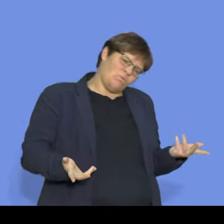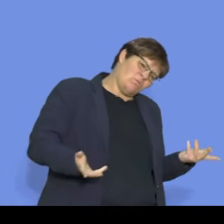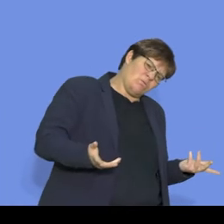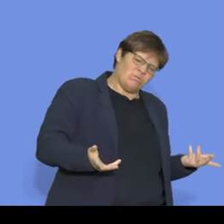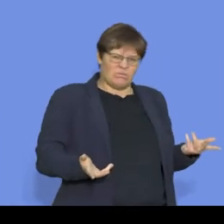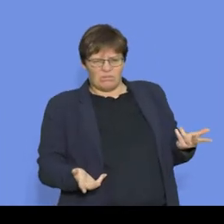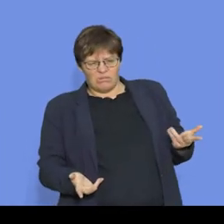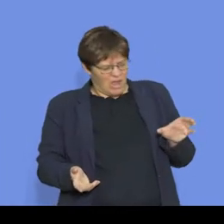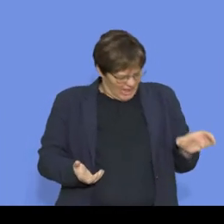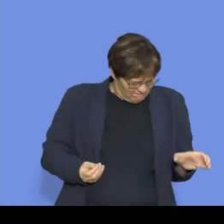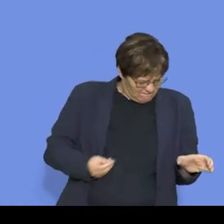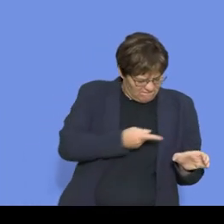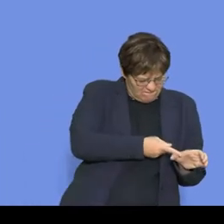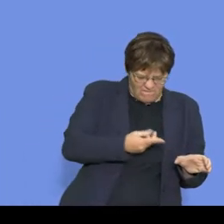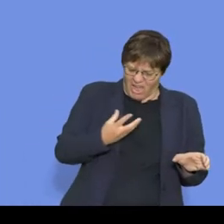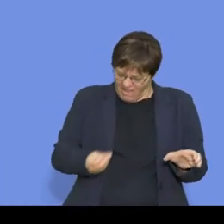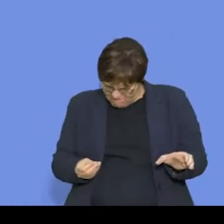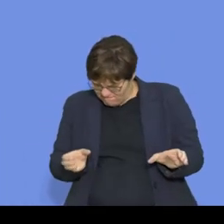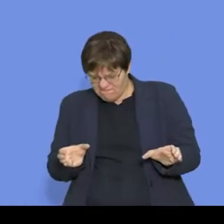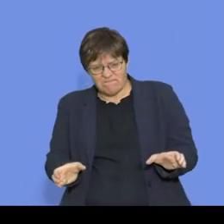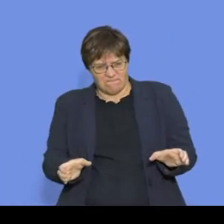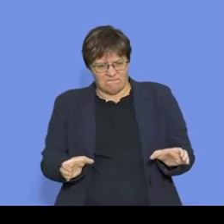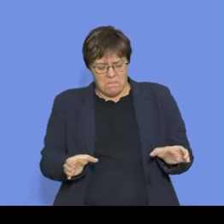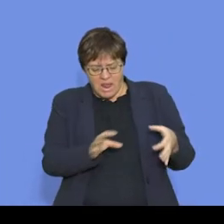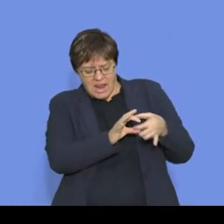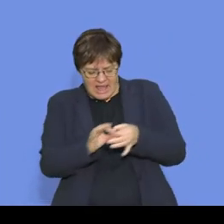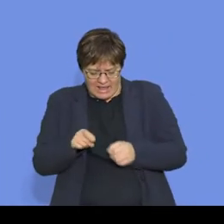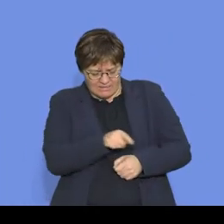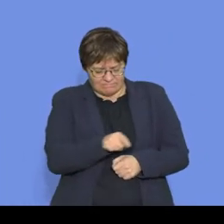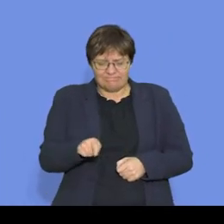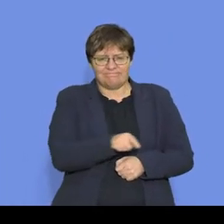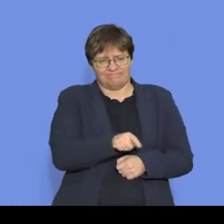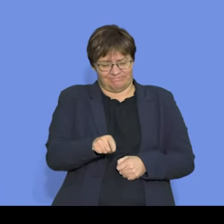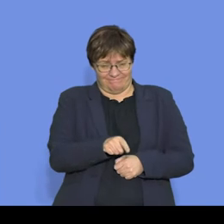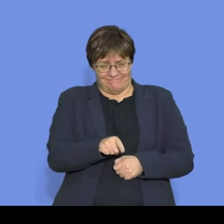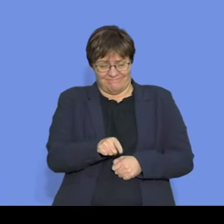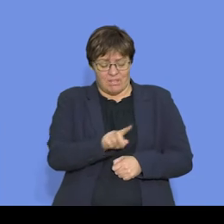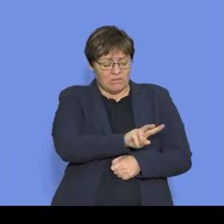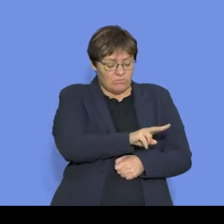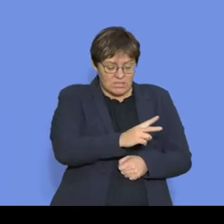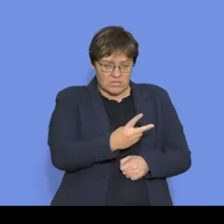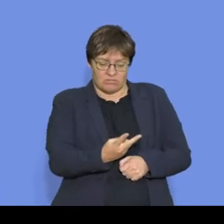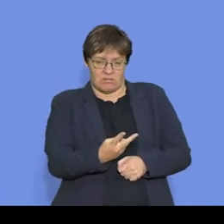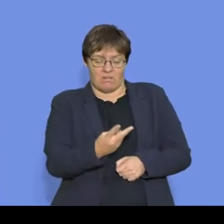it's considered a missing link or transitional fossil